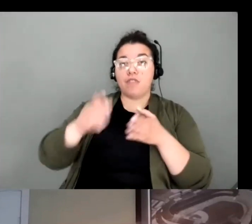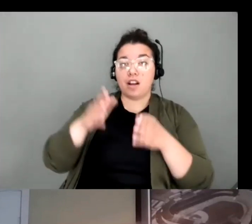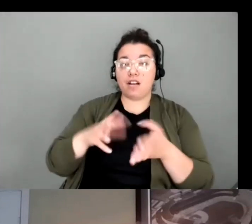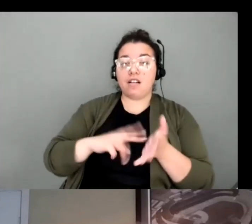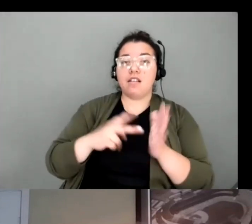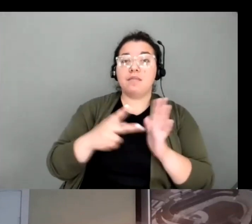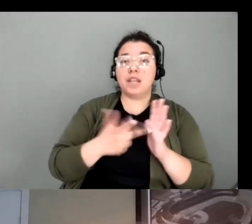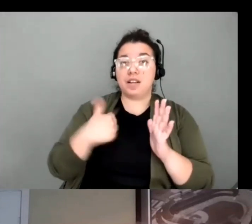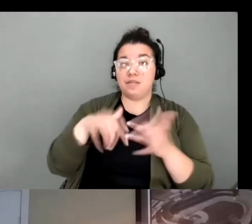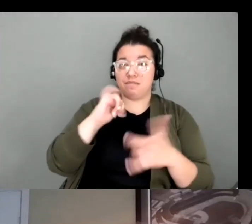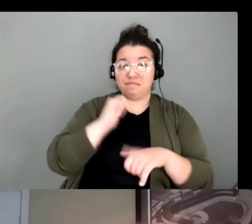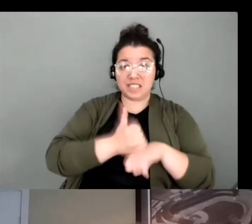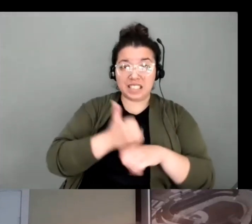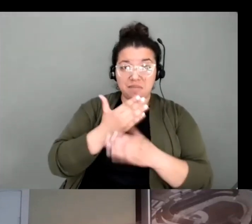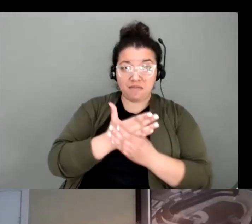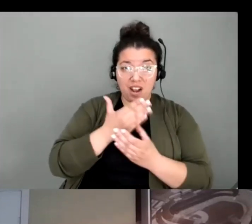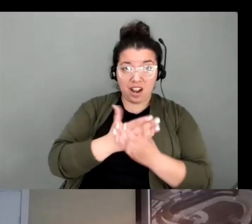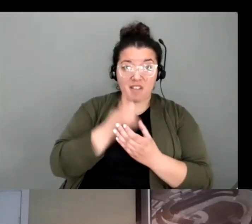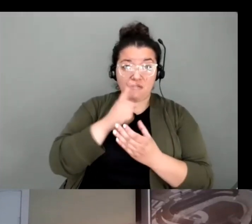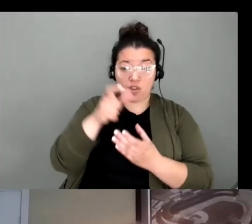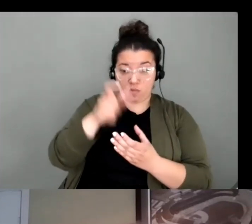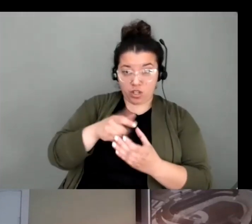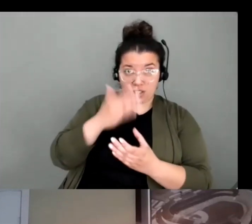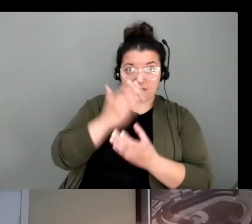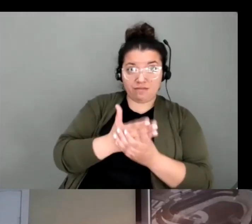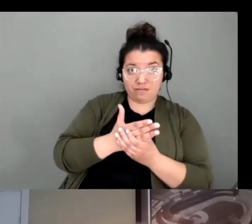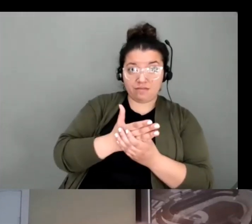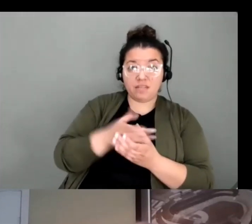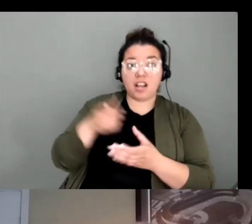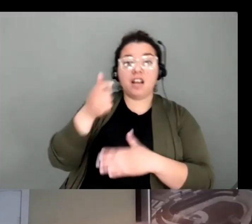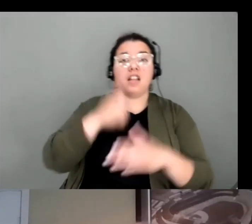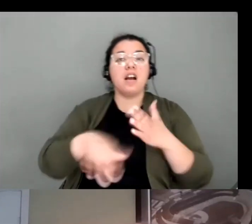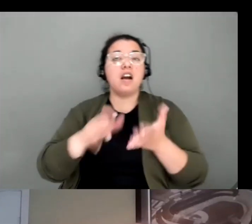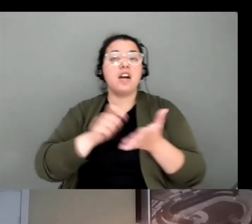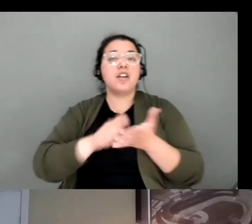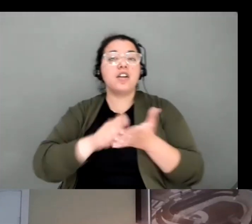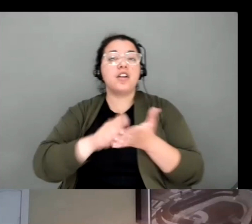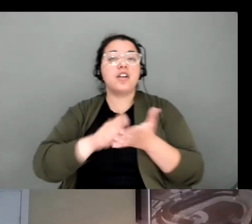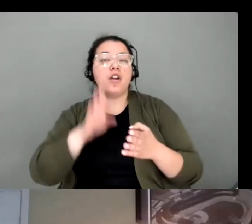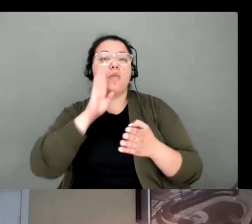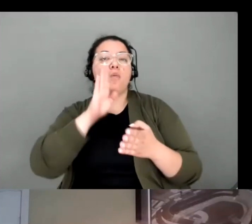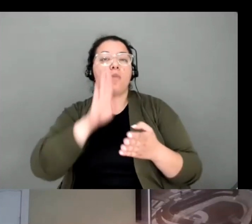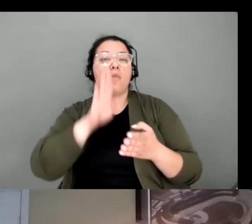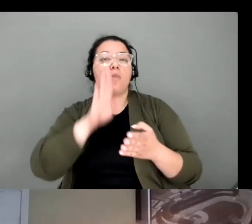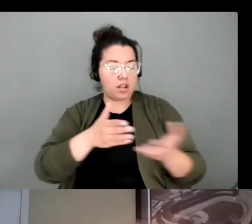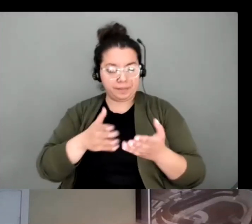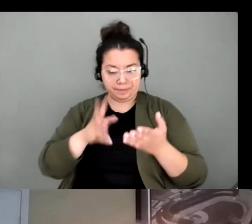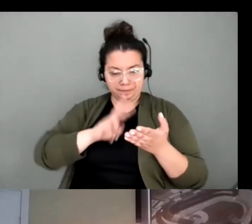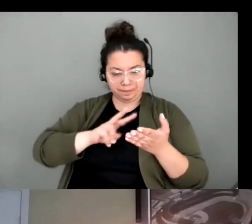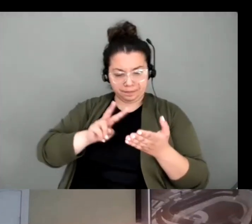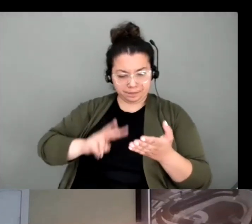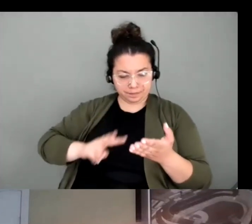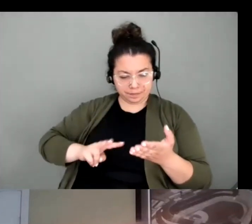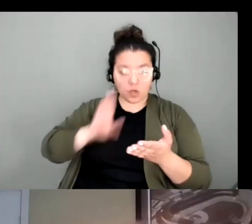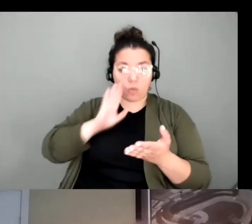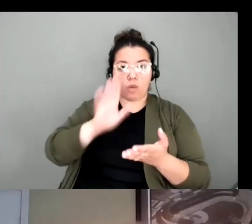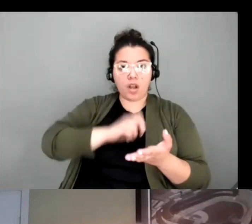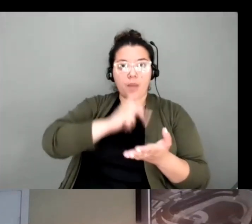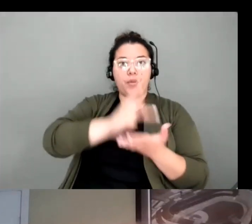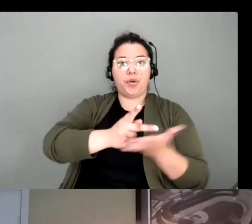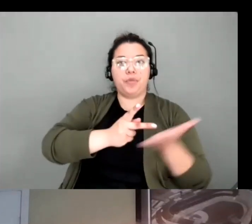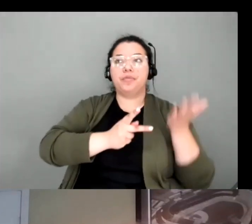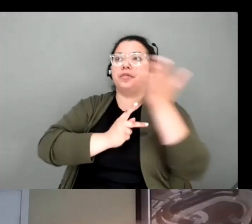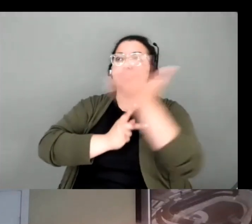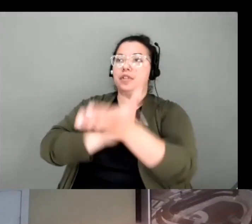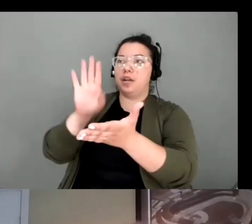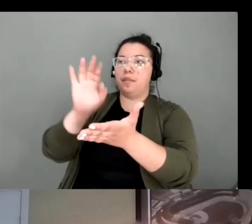our processing, the underwriter will actually approve the loan to a particular bank or a particular program and put their stamp of approval on